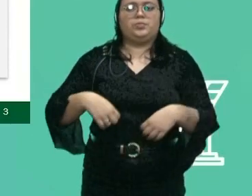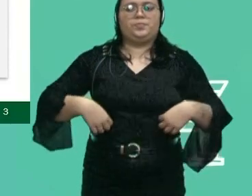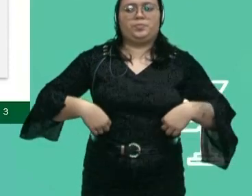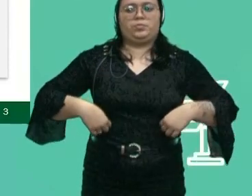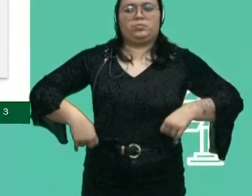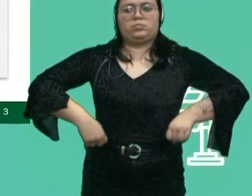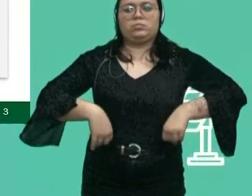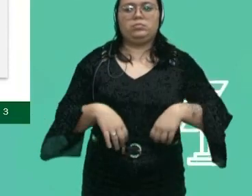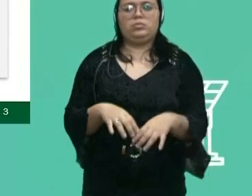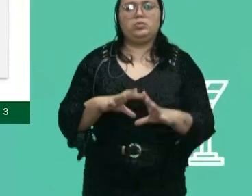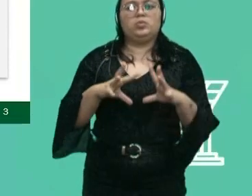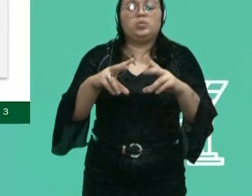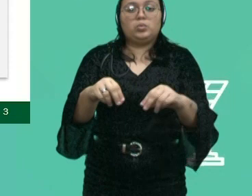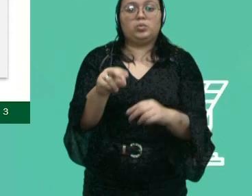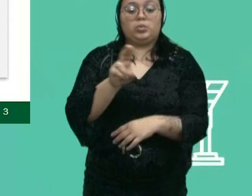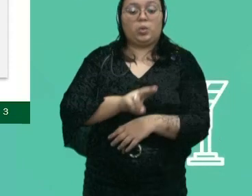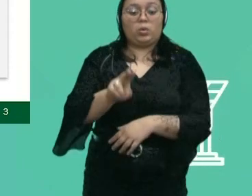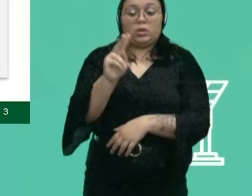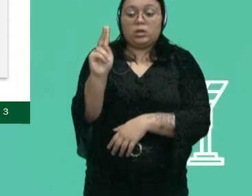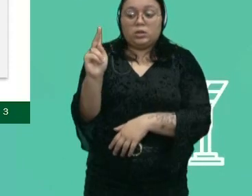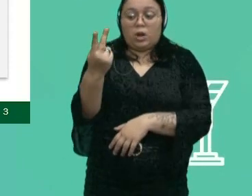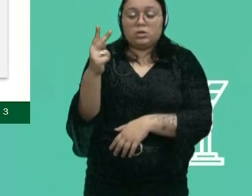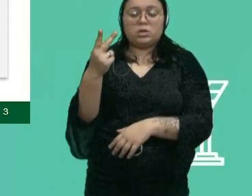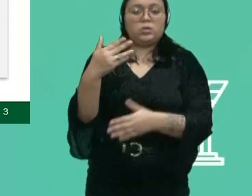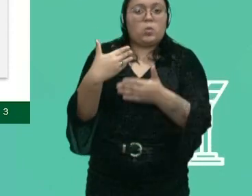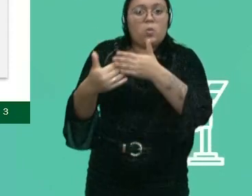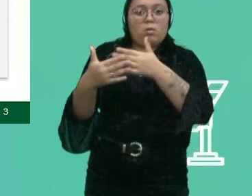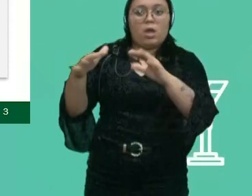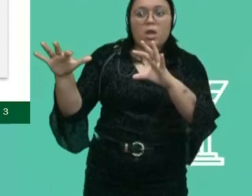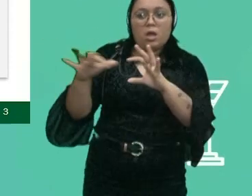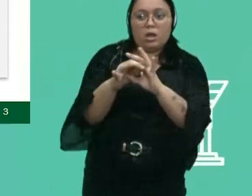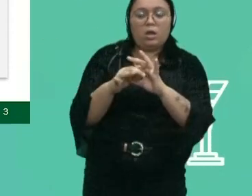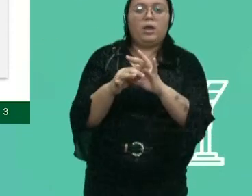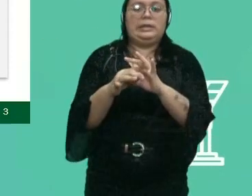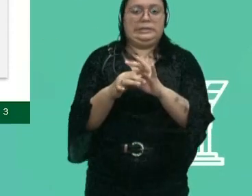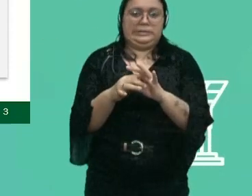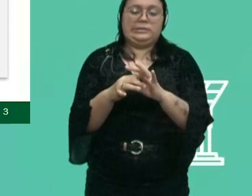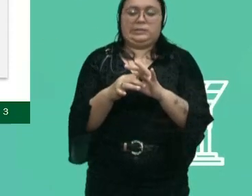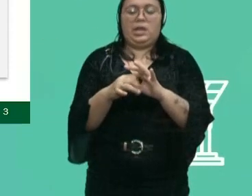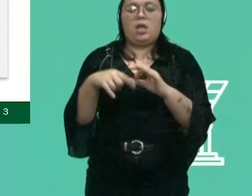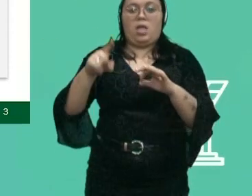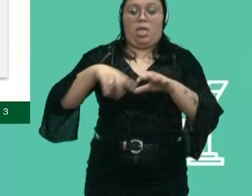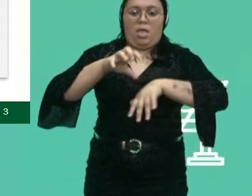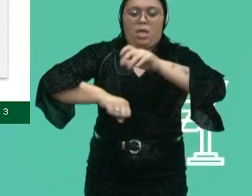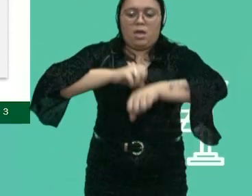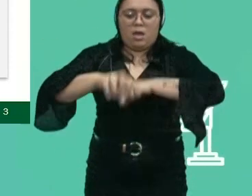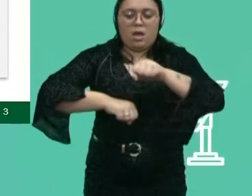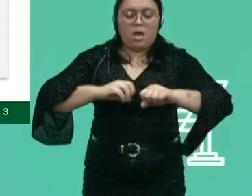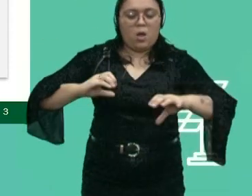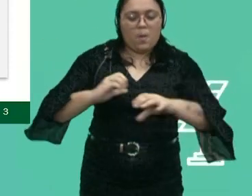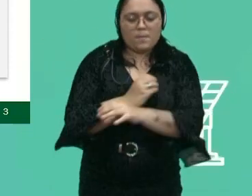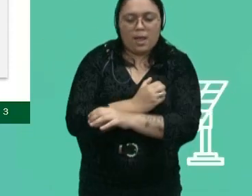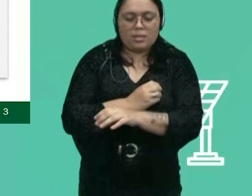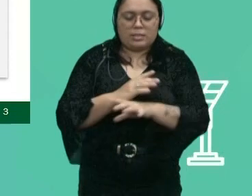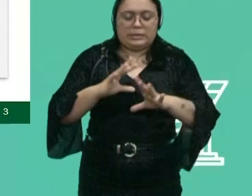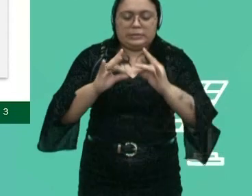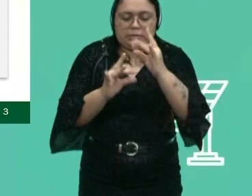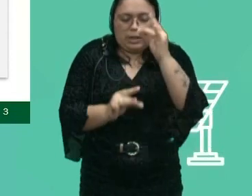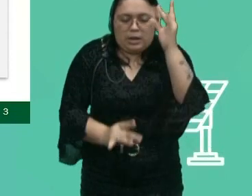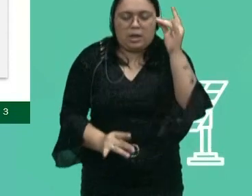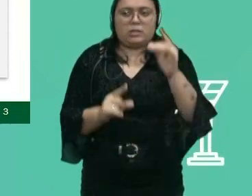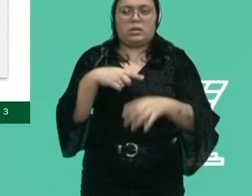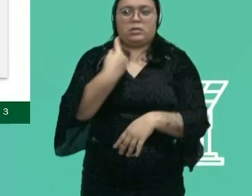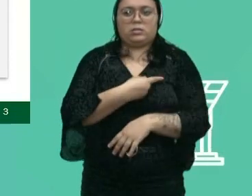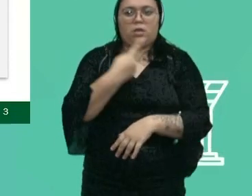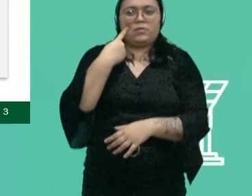vision, which takes the Swiss Army knife approach of hydrogen, the versatility that you're looking at renewables, nuclear, fossil with